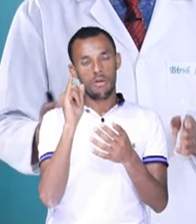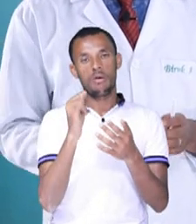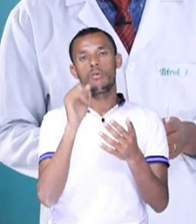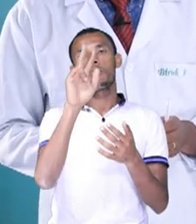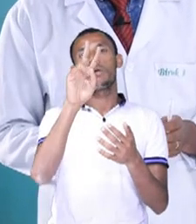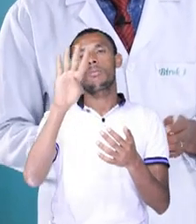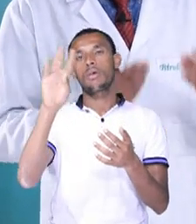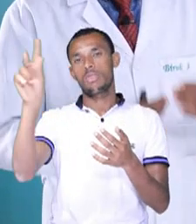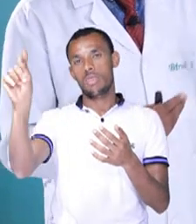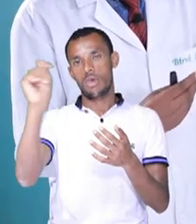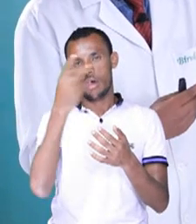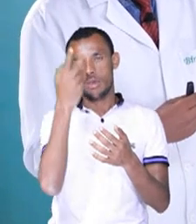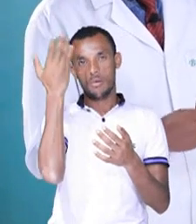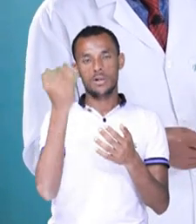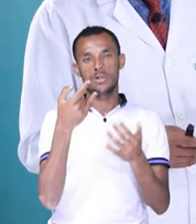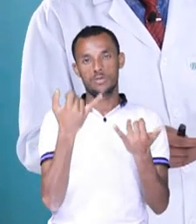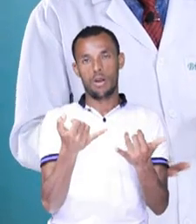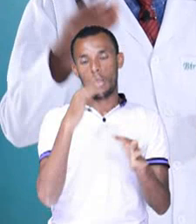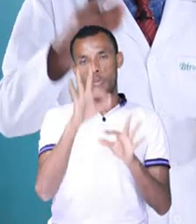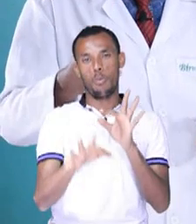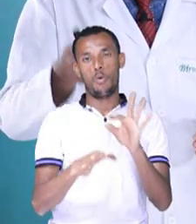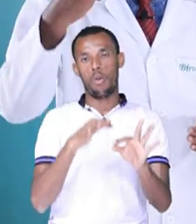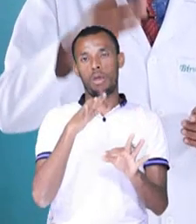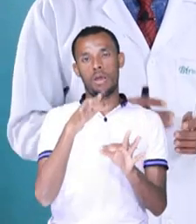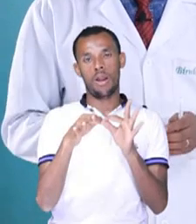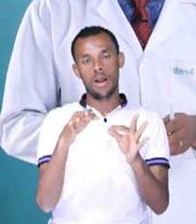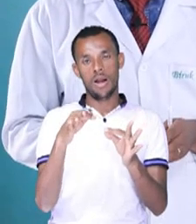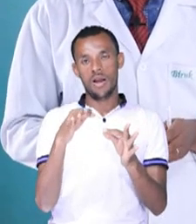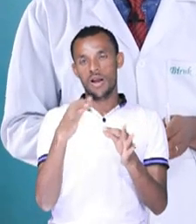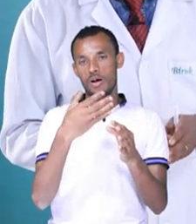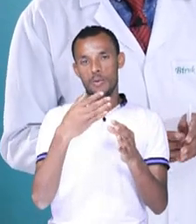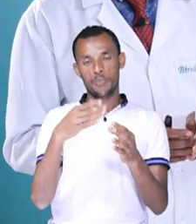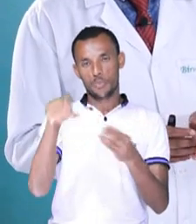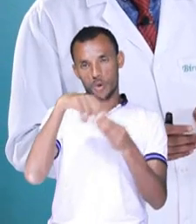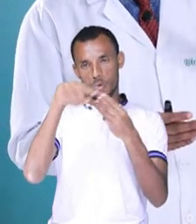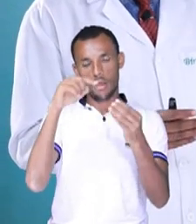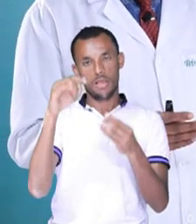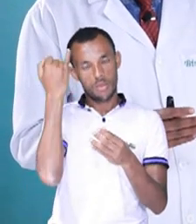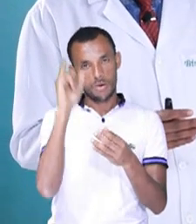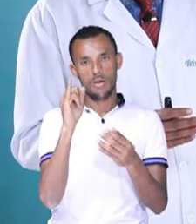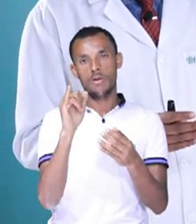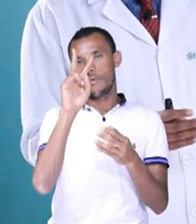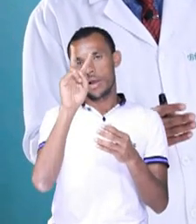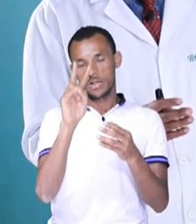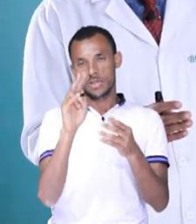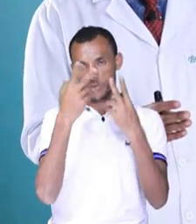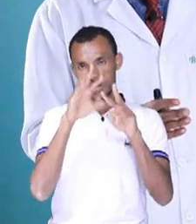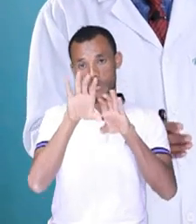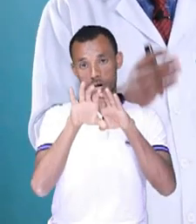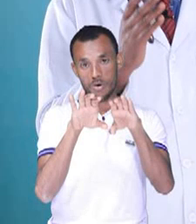VBT. In today's molecular orbital theory, the second chemical bonding theories. Valence bond theory